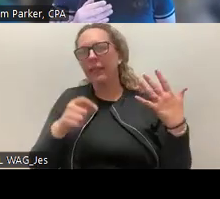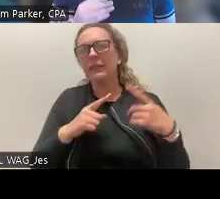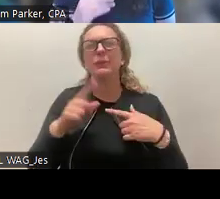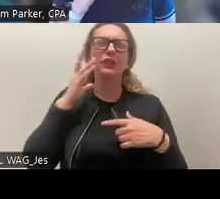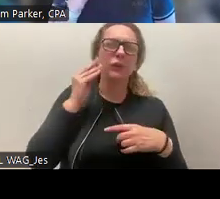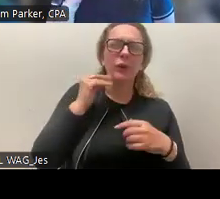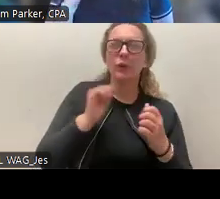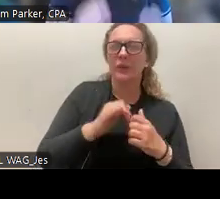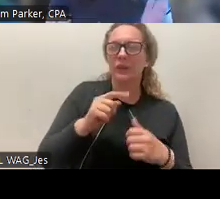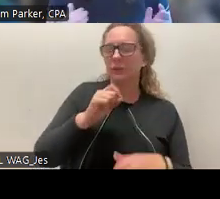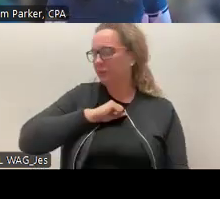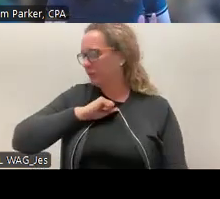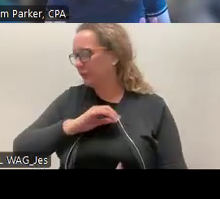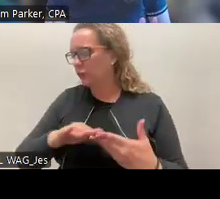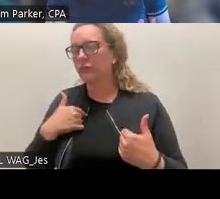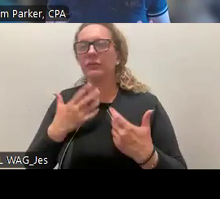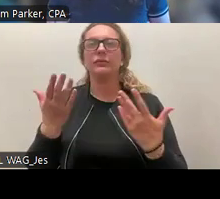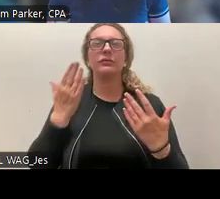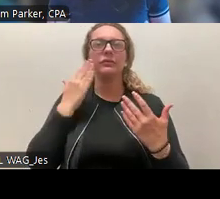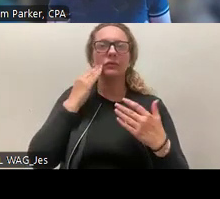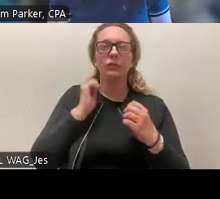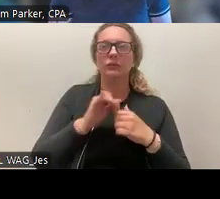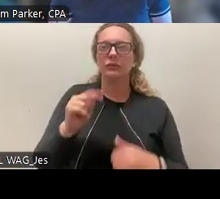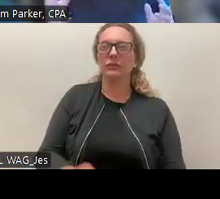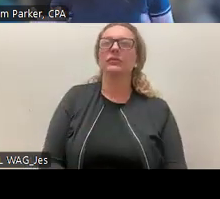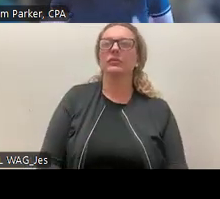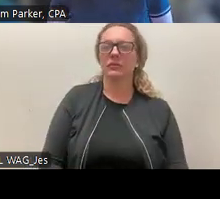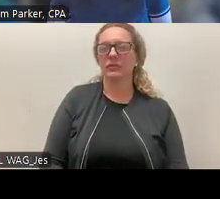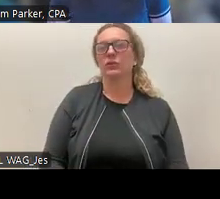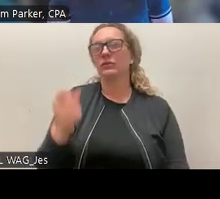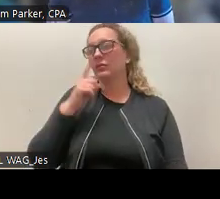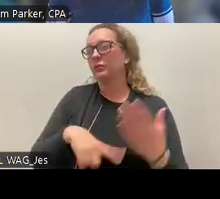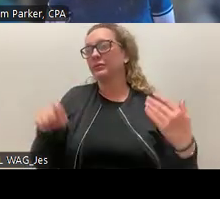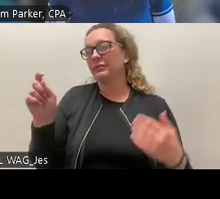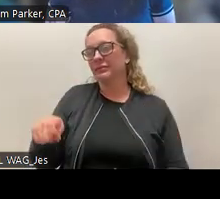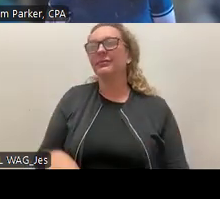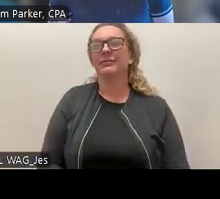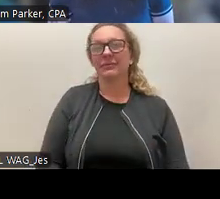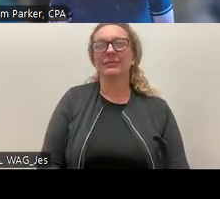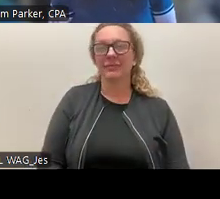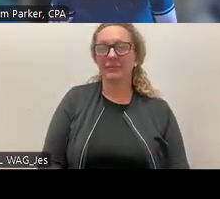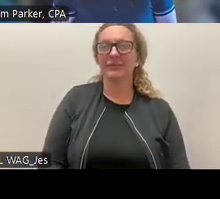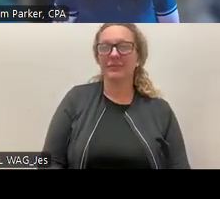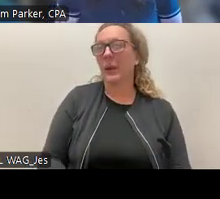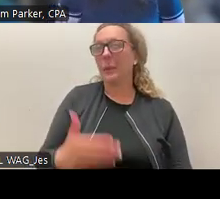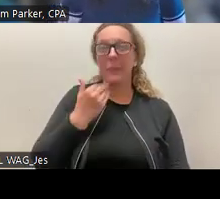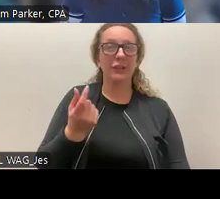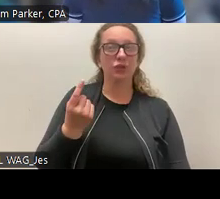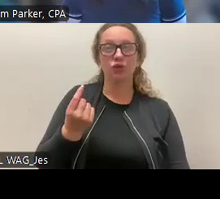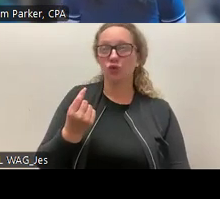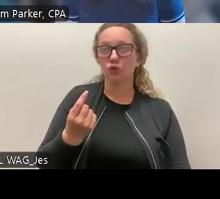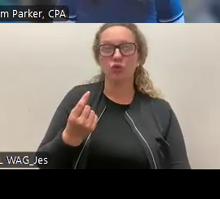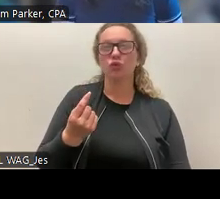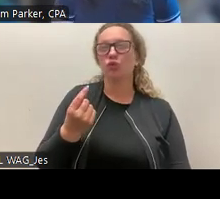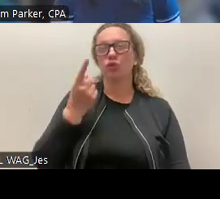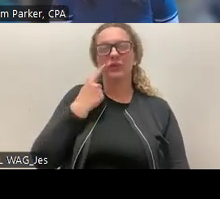familiarize yourself with them to understand what might be needed. The other best thing to do, especially for indie studios,